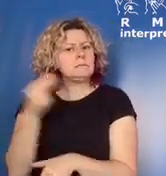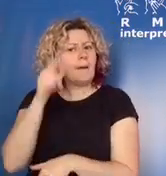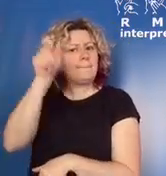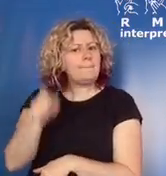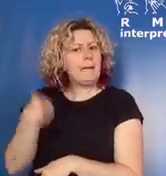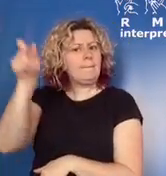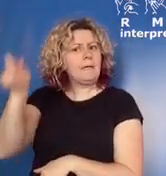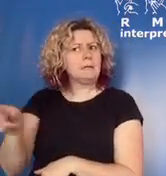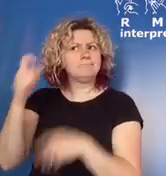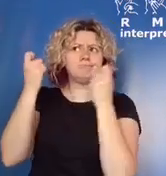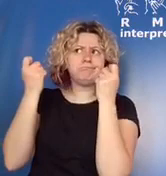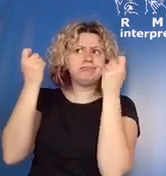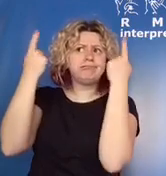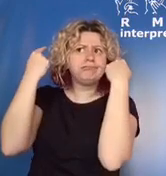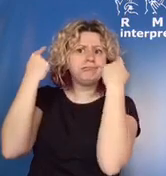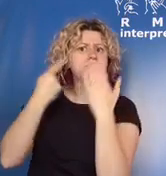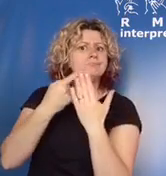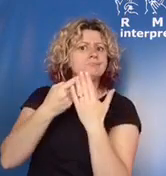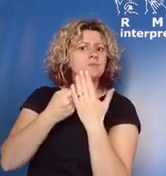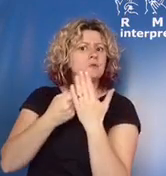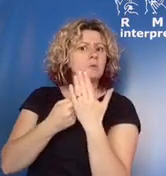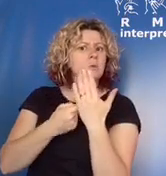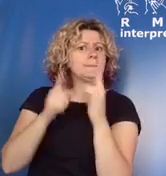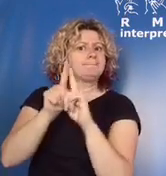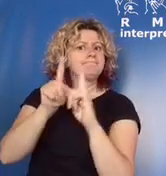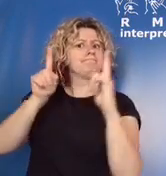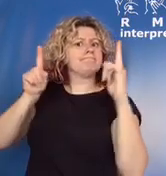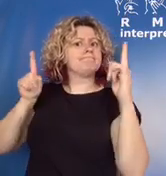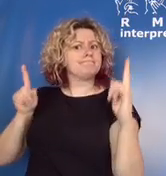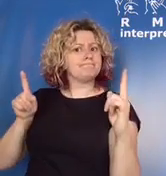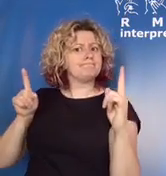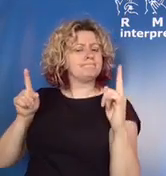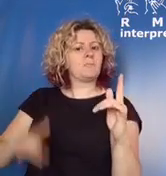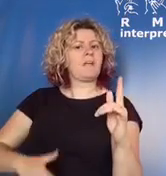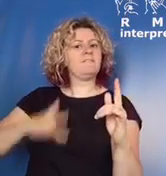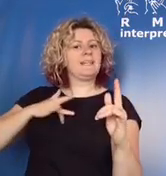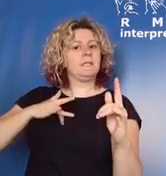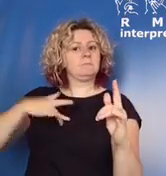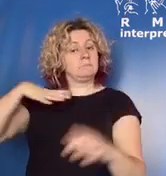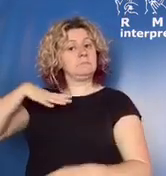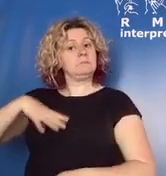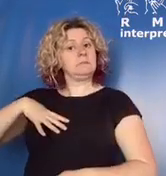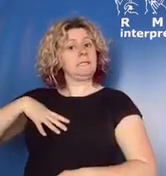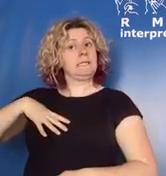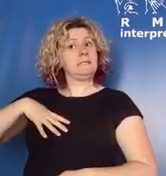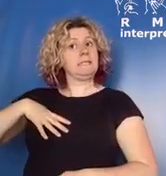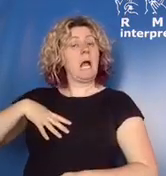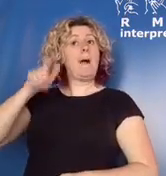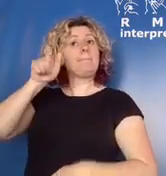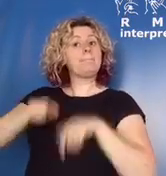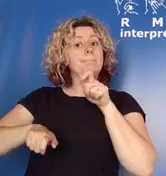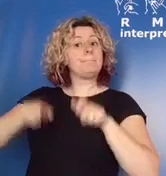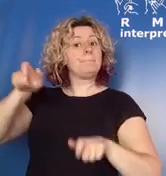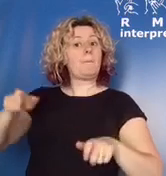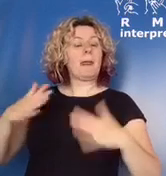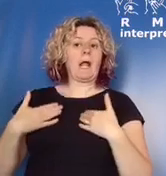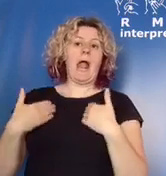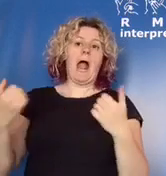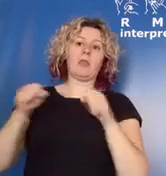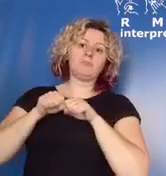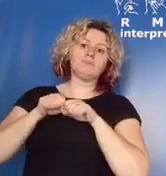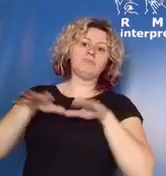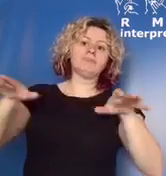not getting the message in Inverclyde, then we felt that we might have to put up this public health broadcast